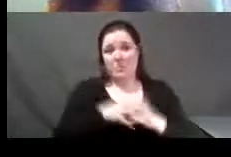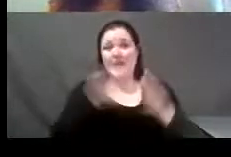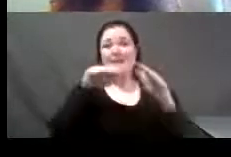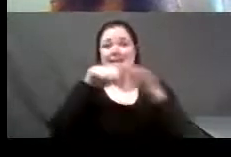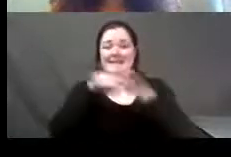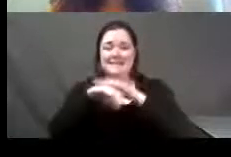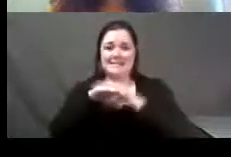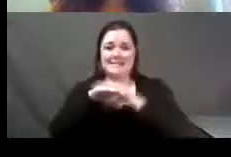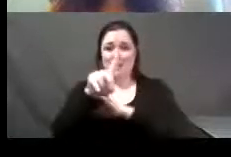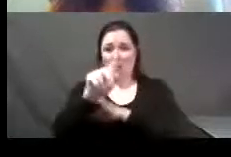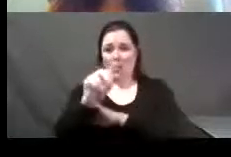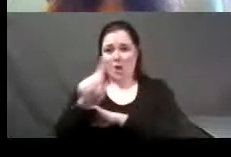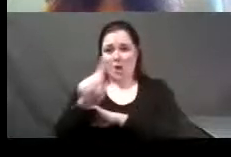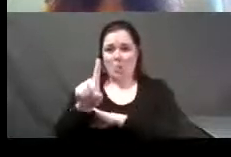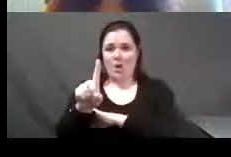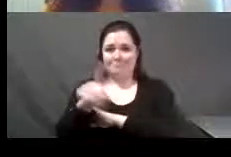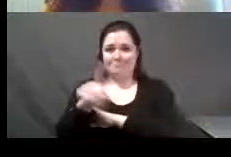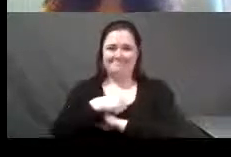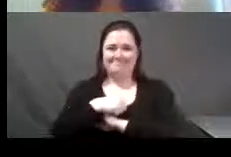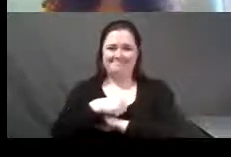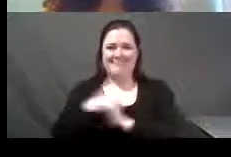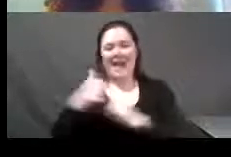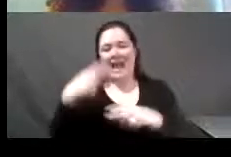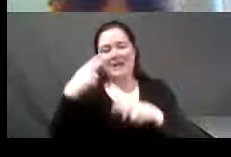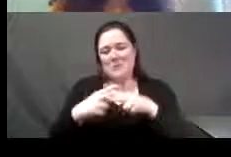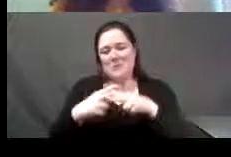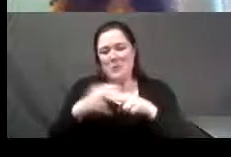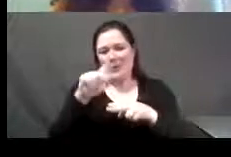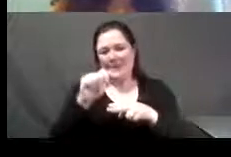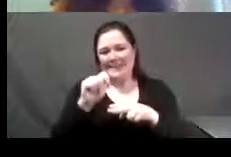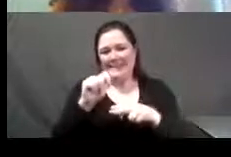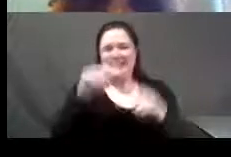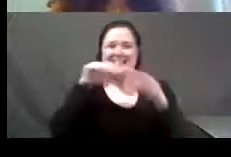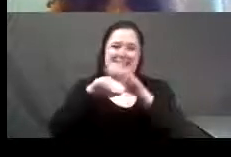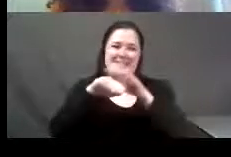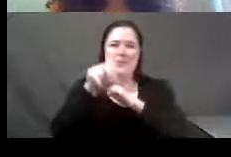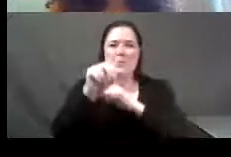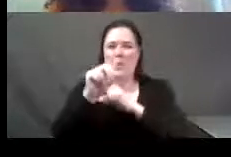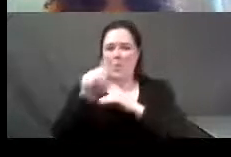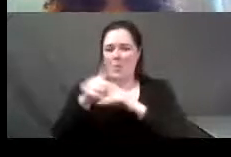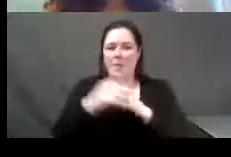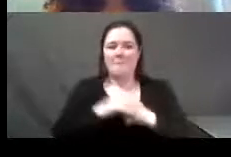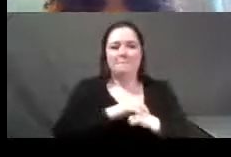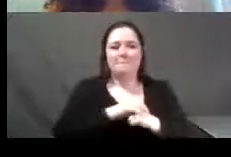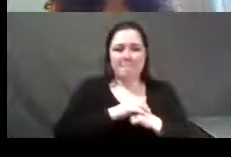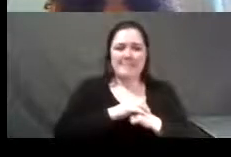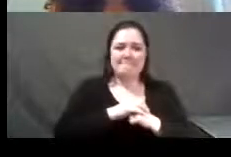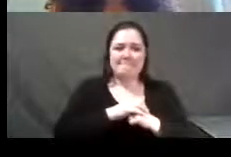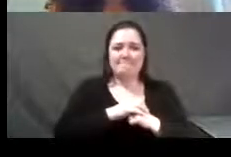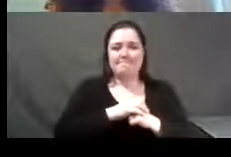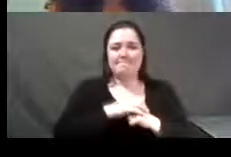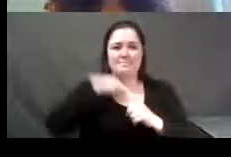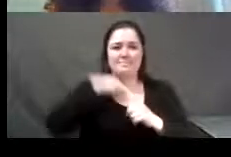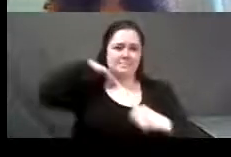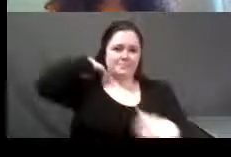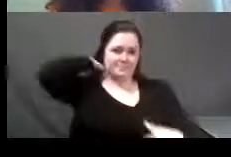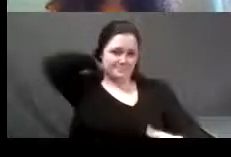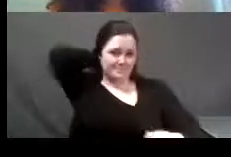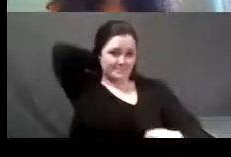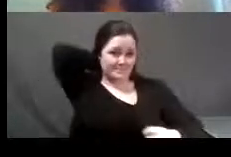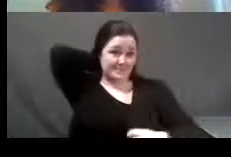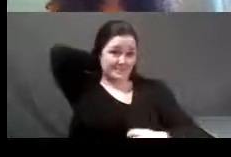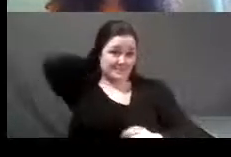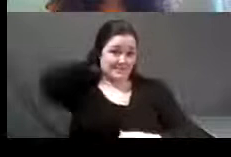accessibility 101 is what I called this slide for those listening in. And those are essentially